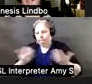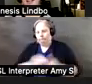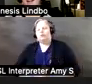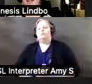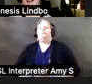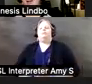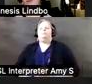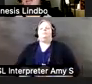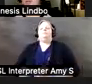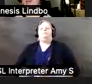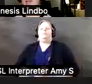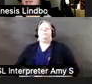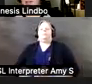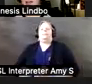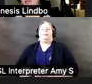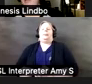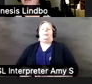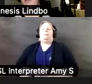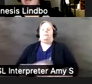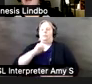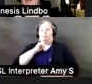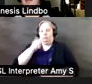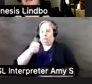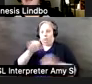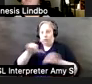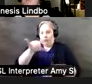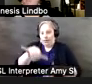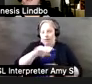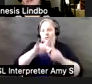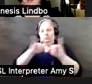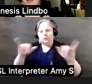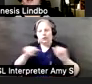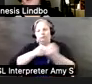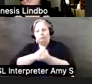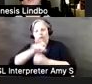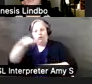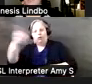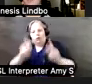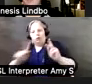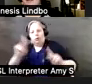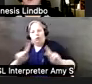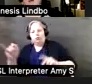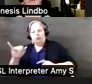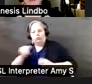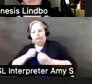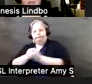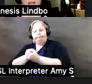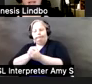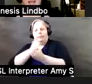And not only doing that yourself, but advocating for other people and helping other people as